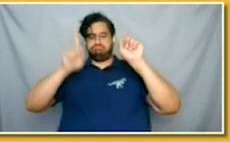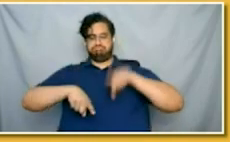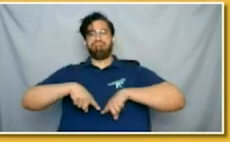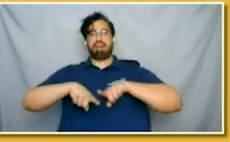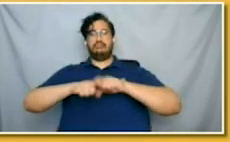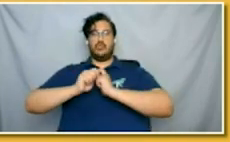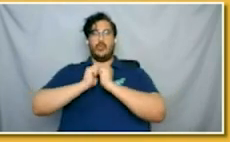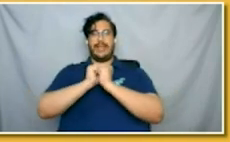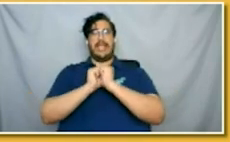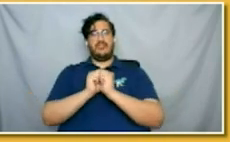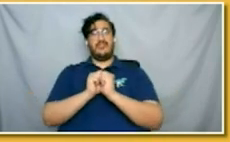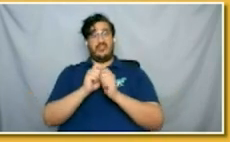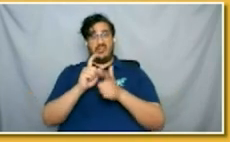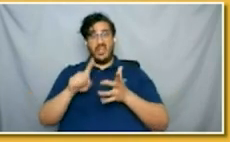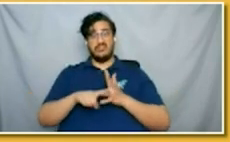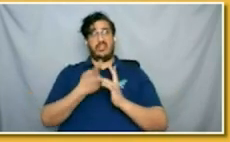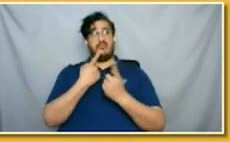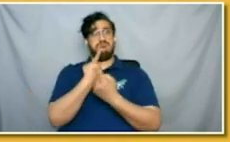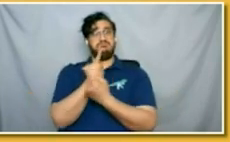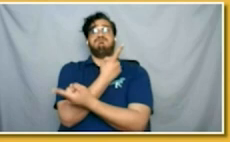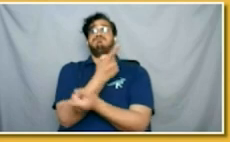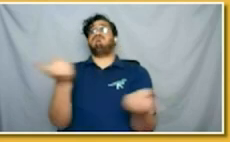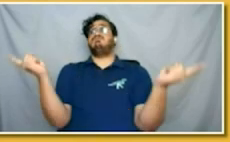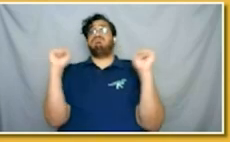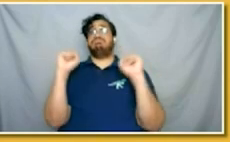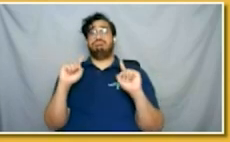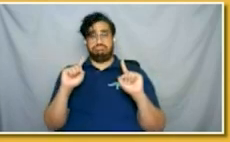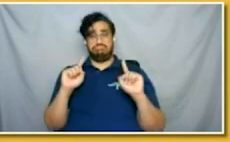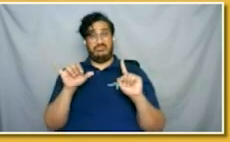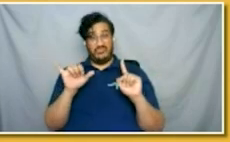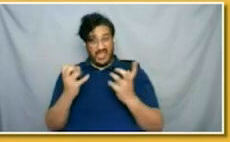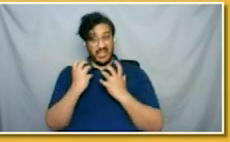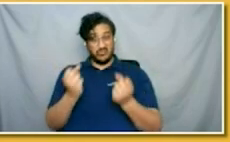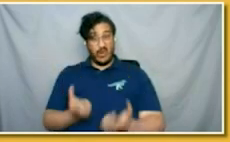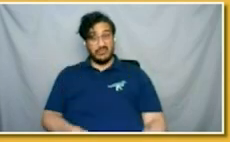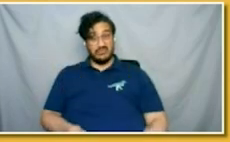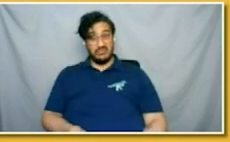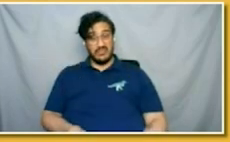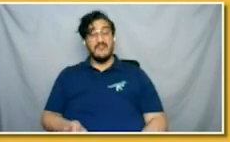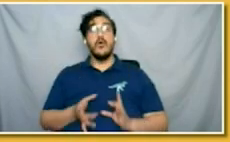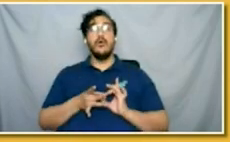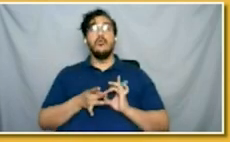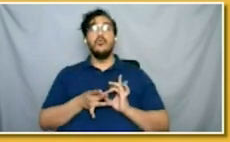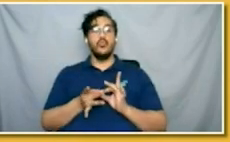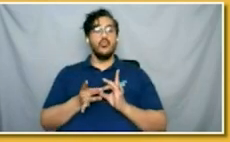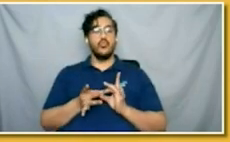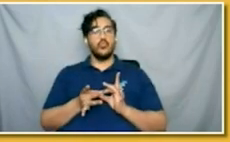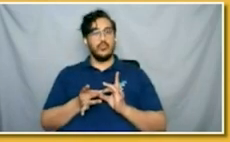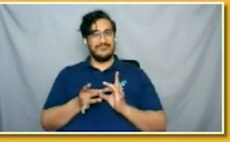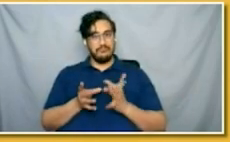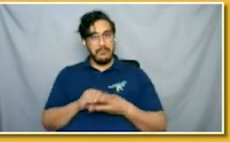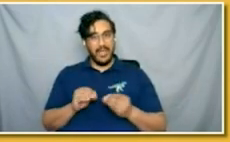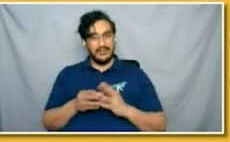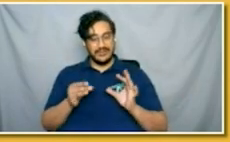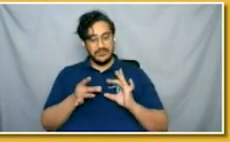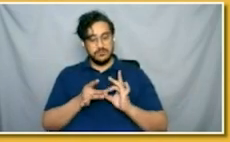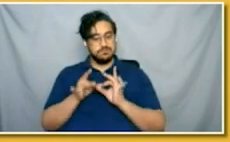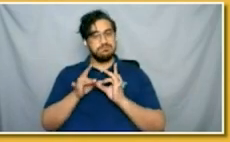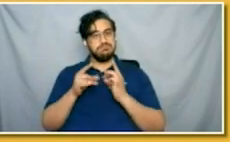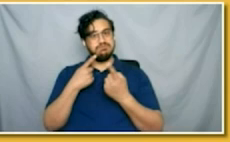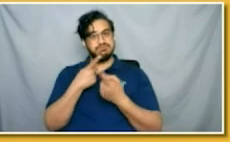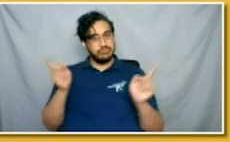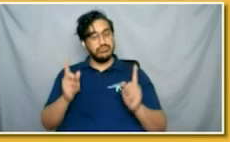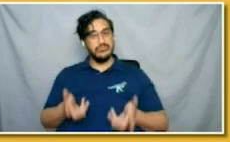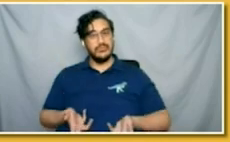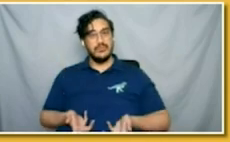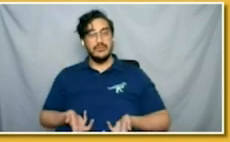that's where the strength is at in our unity and sticking together with the message. A lot of times people think that it's only the